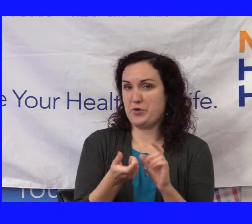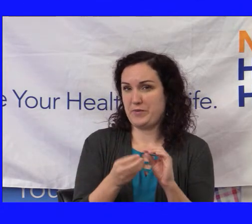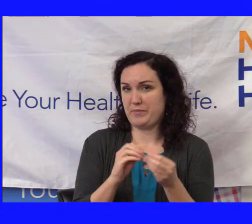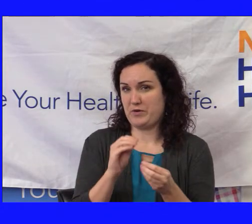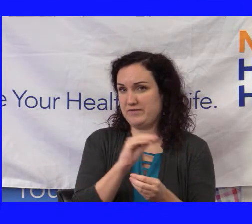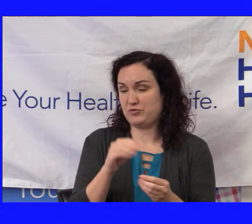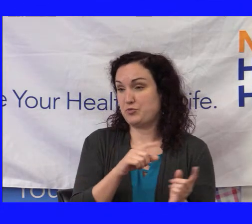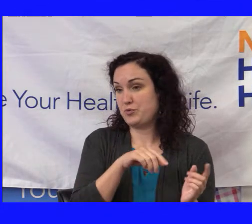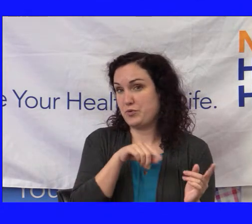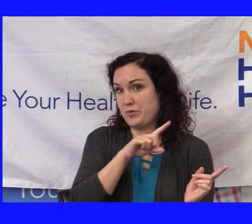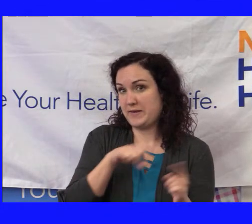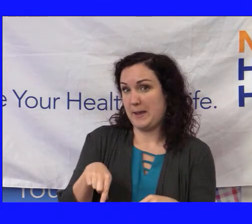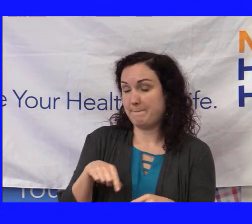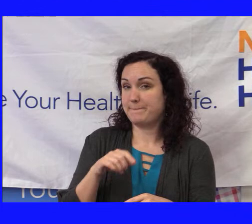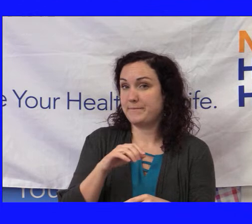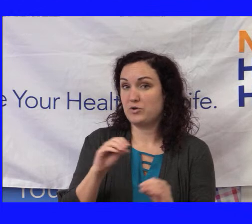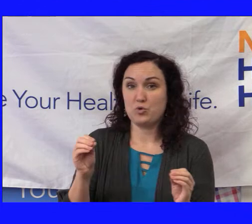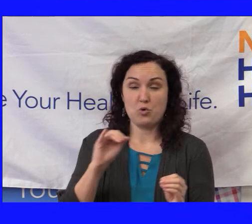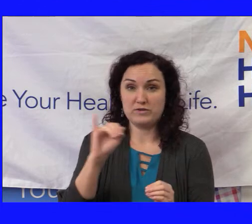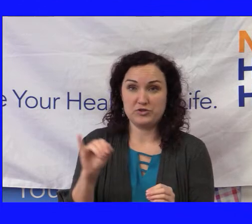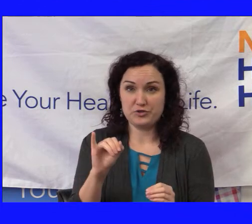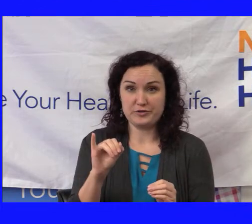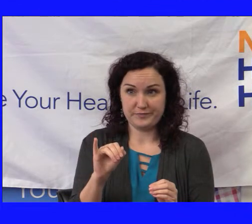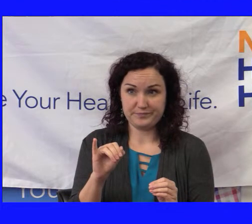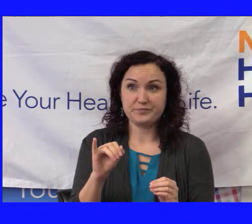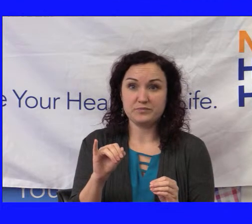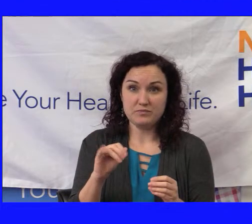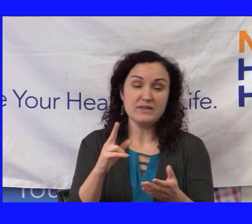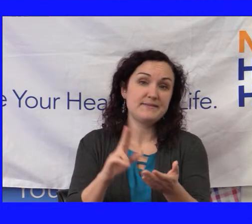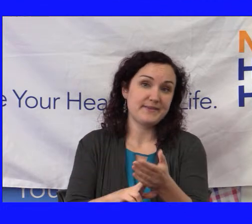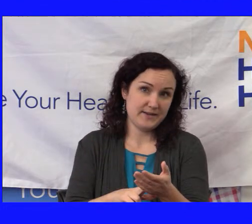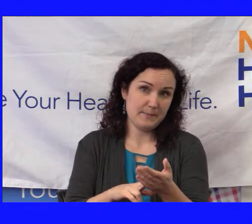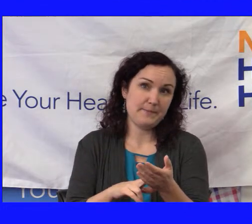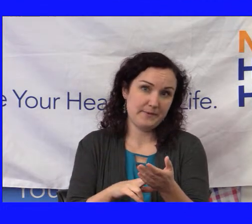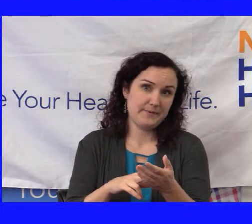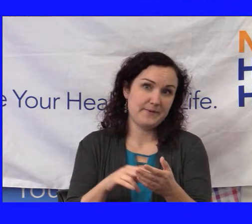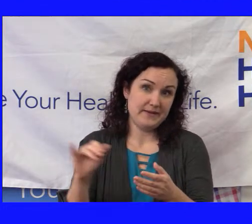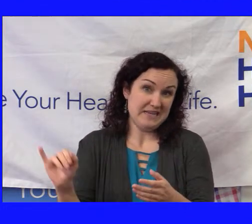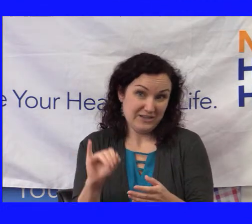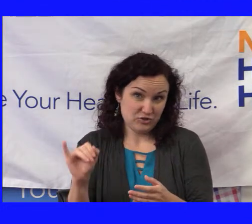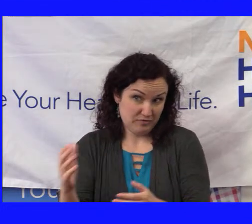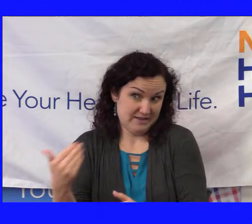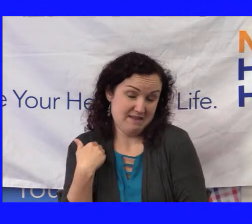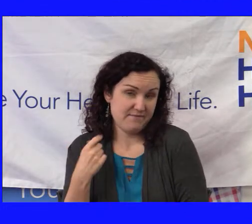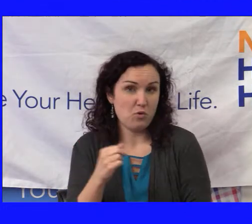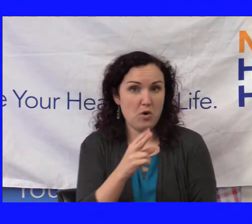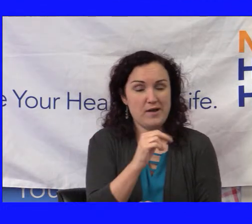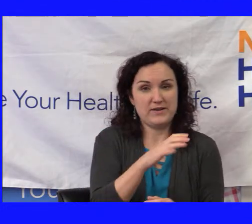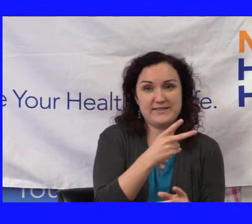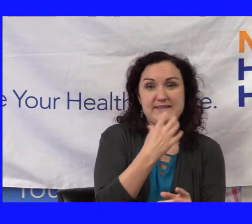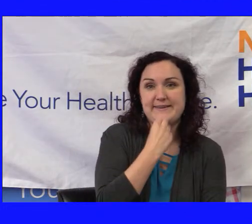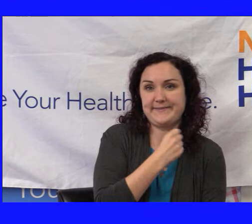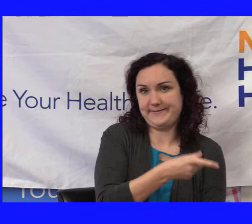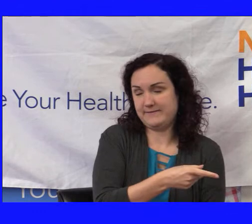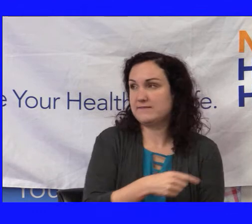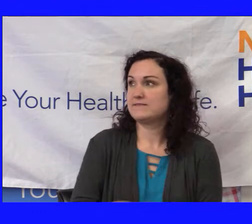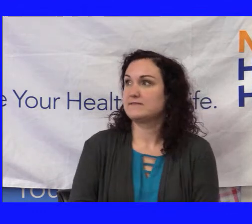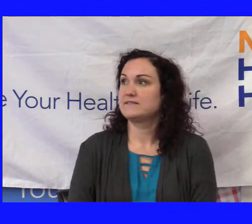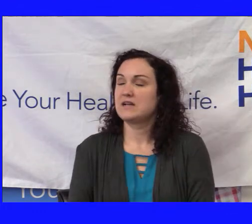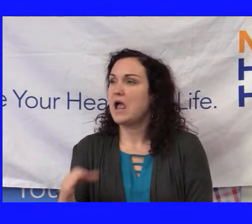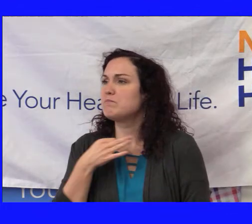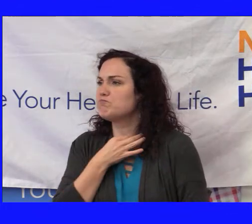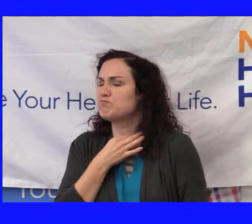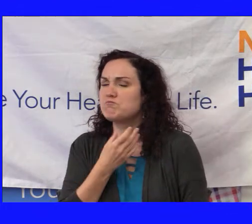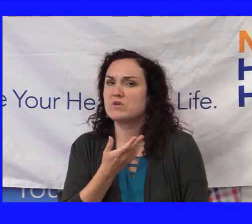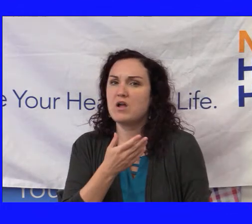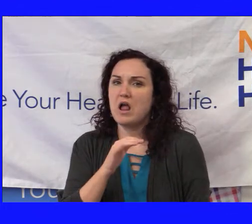in uninsured left our care insured or in NYC Care. So I I think just wonder how we still